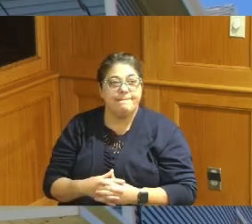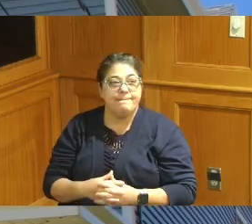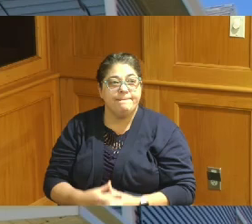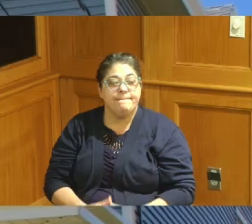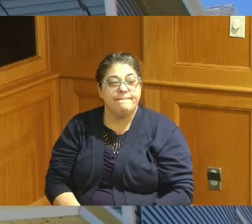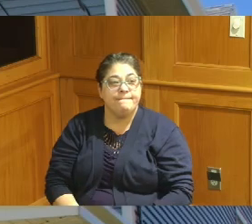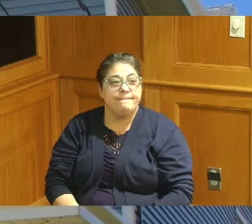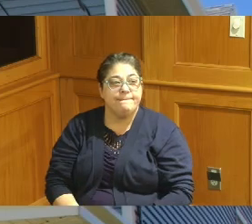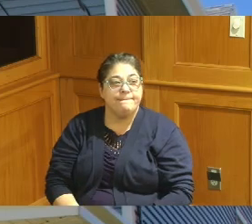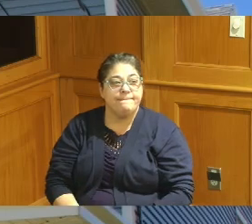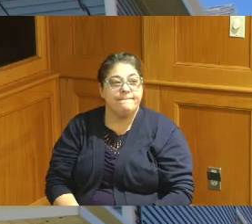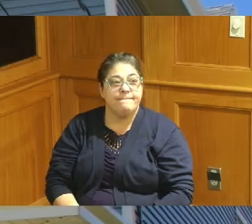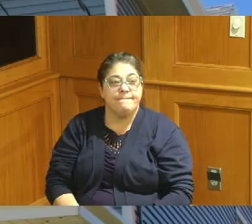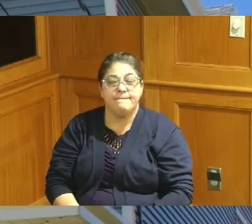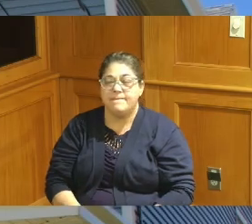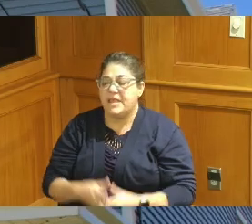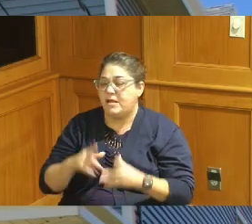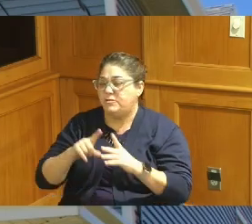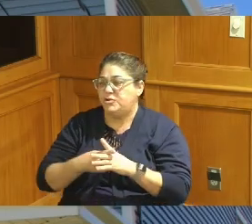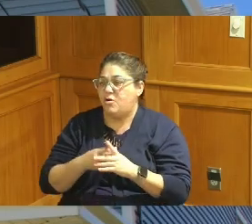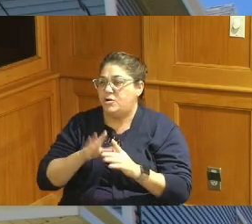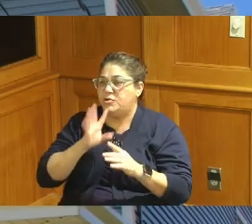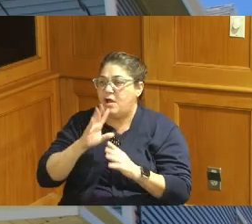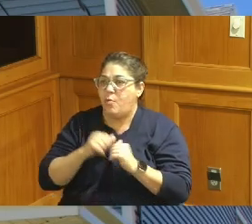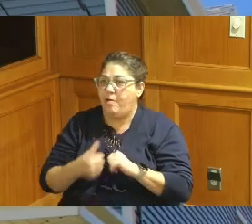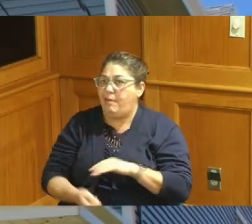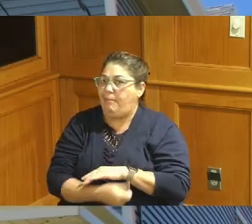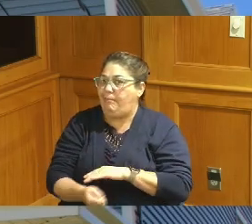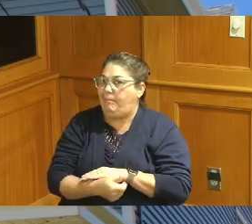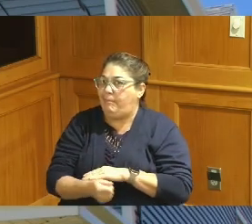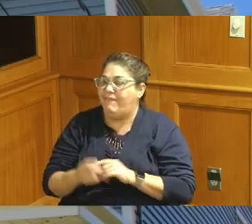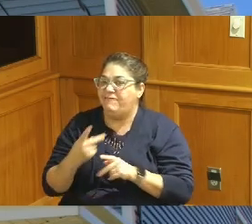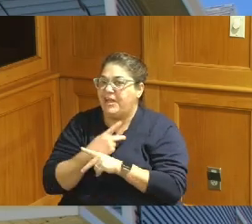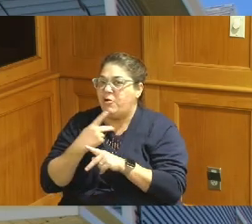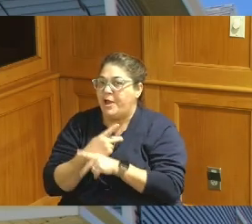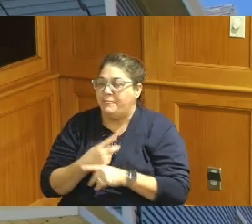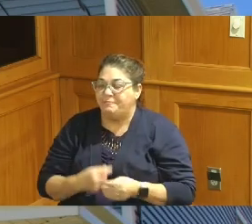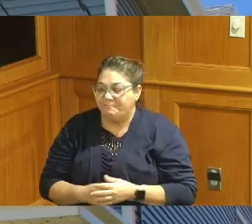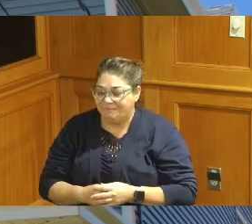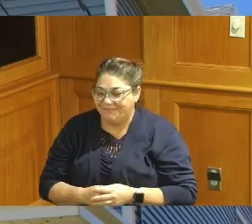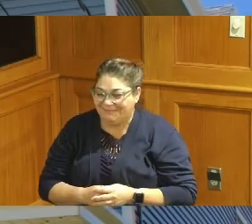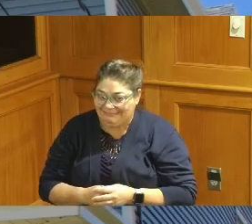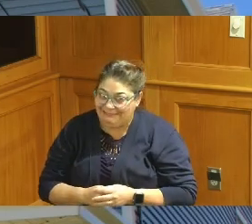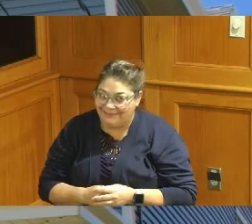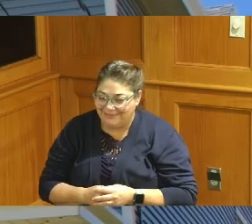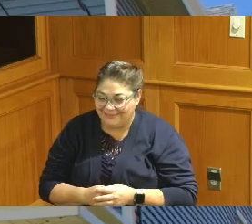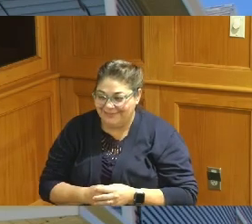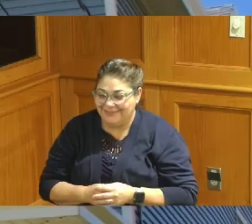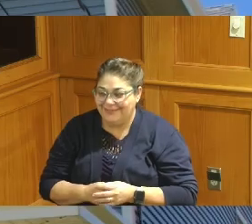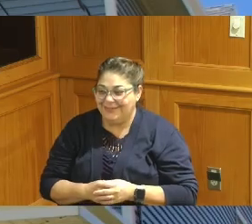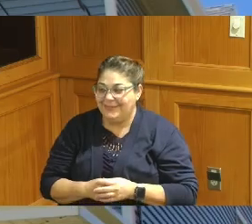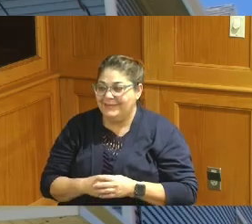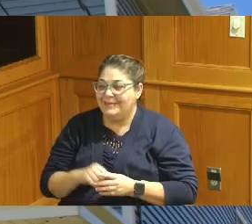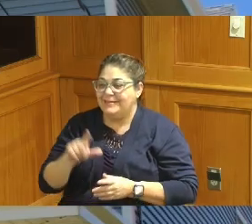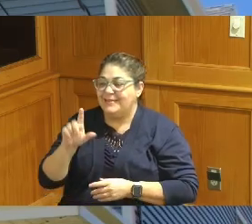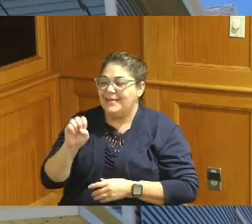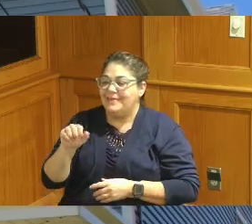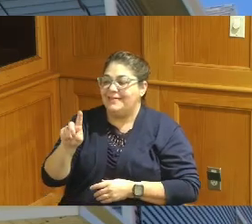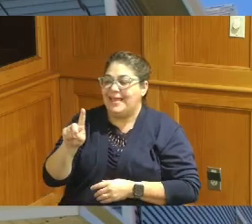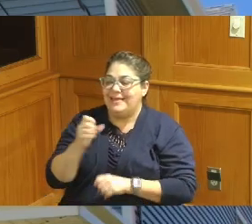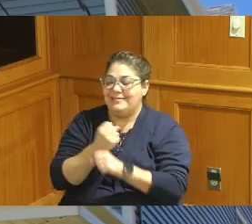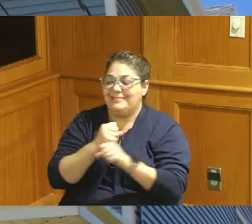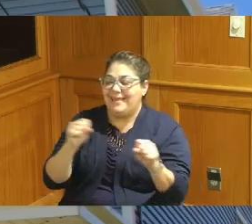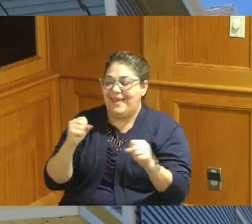My apologies. I'll start talking while I fiddle with the device here. Oh, thanks, Mary. So the Lead Safe Hamilton